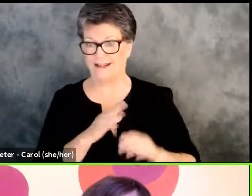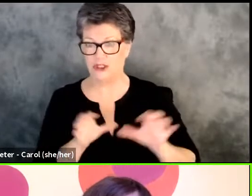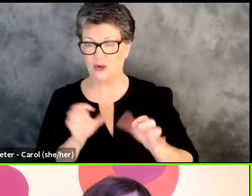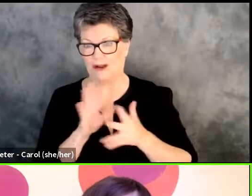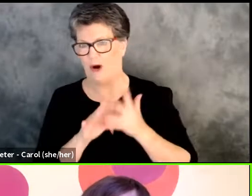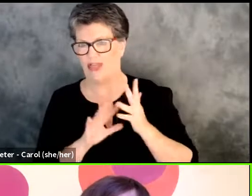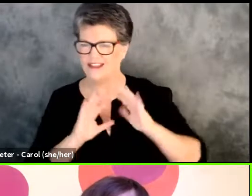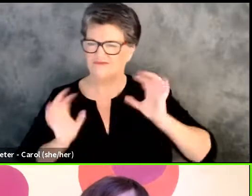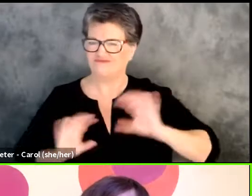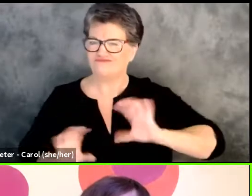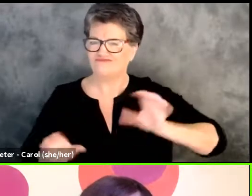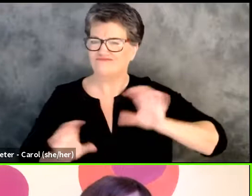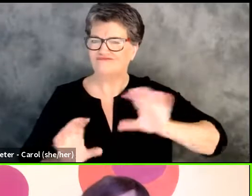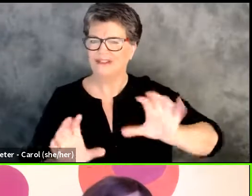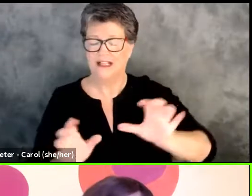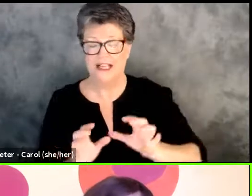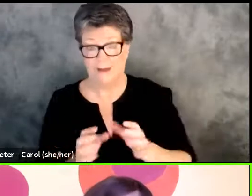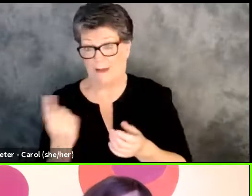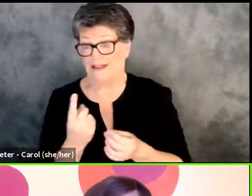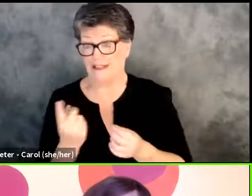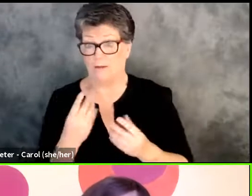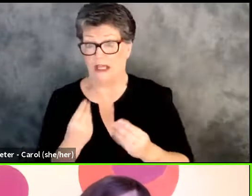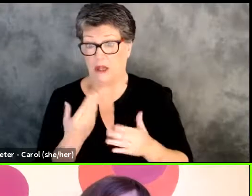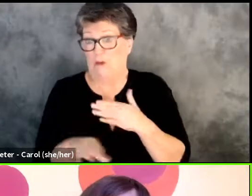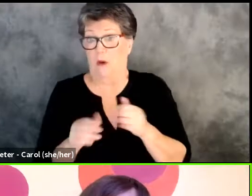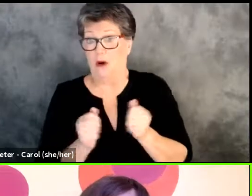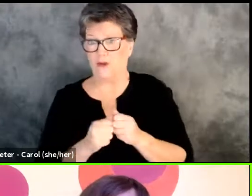of this activism. So maybe it was just something you were born with.